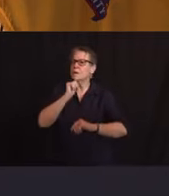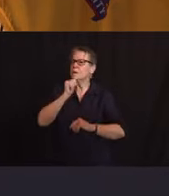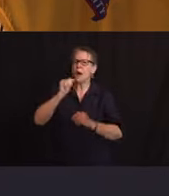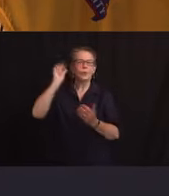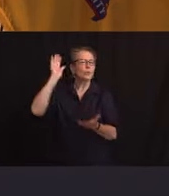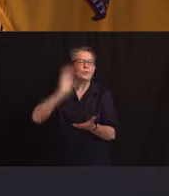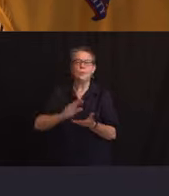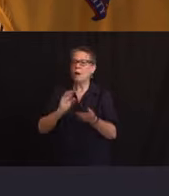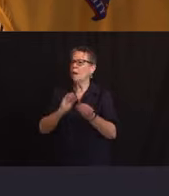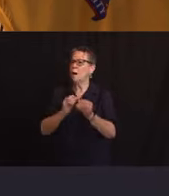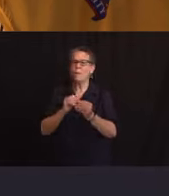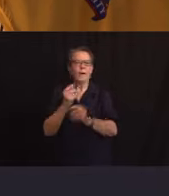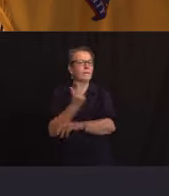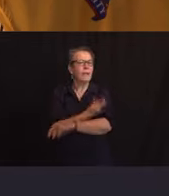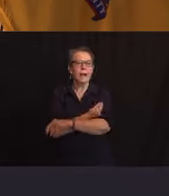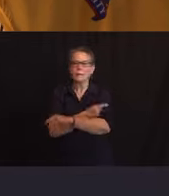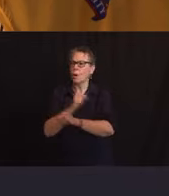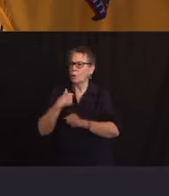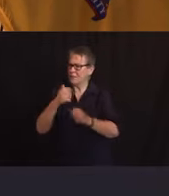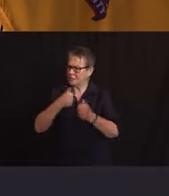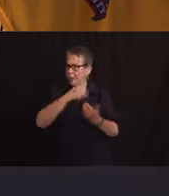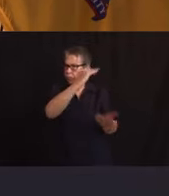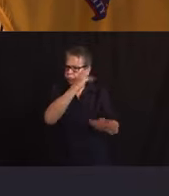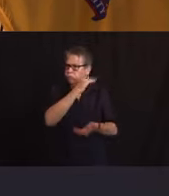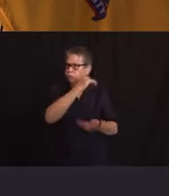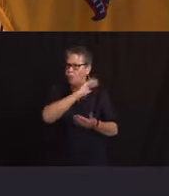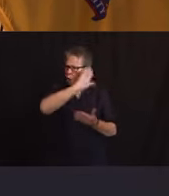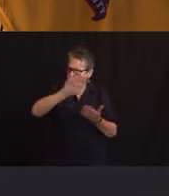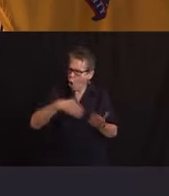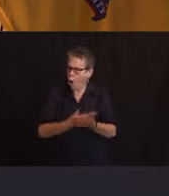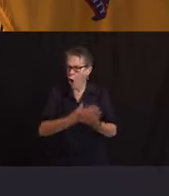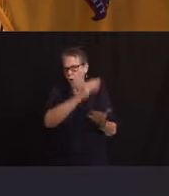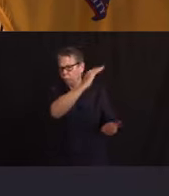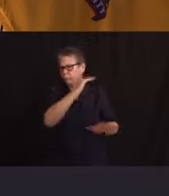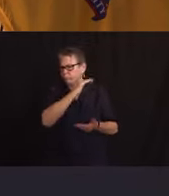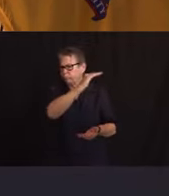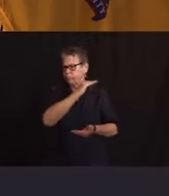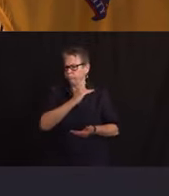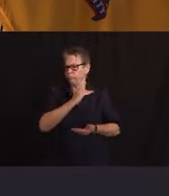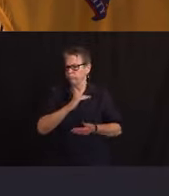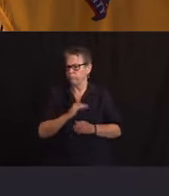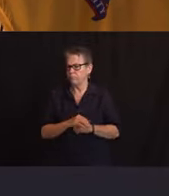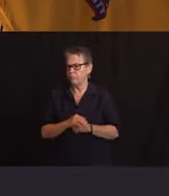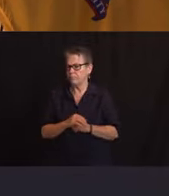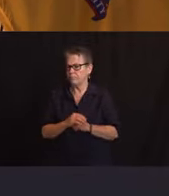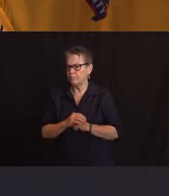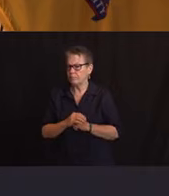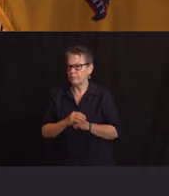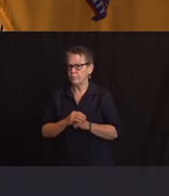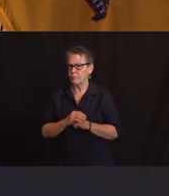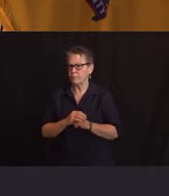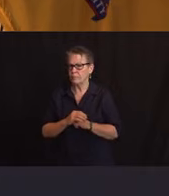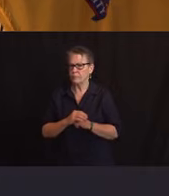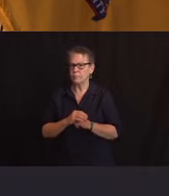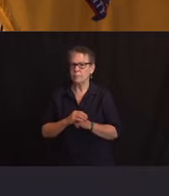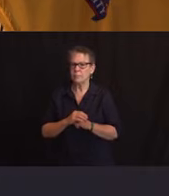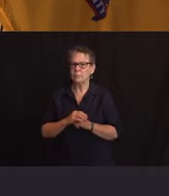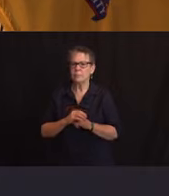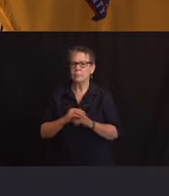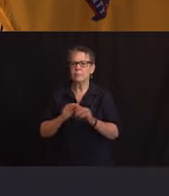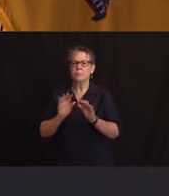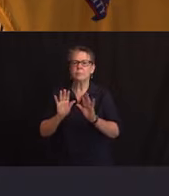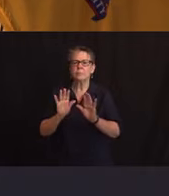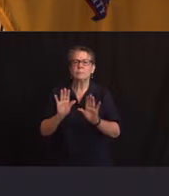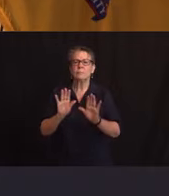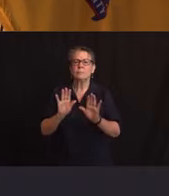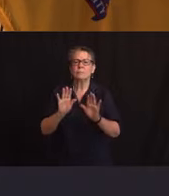by the way, both of the following statements are true. It will not be a lay down hand to get to our